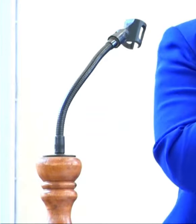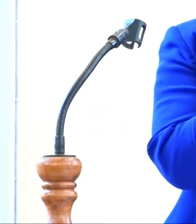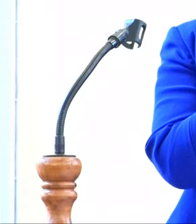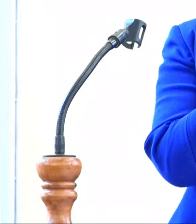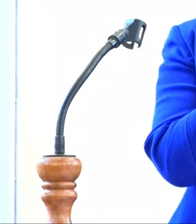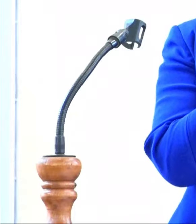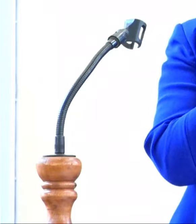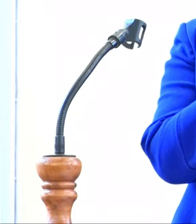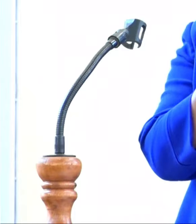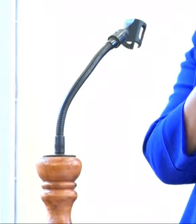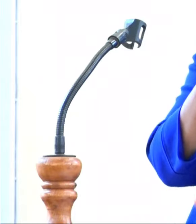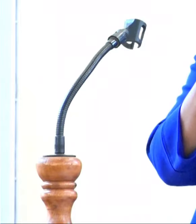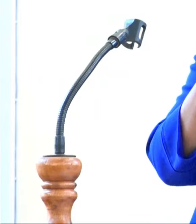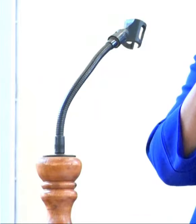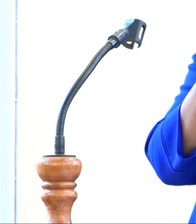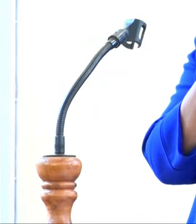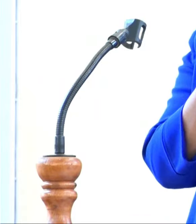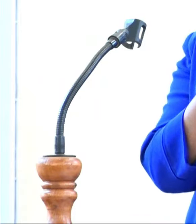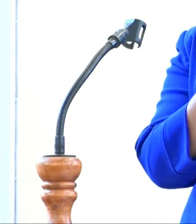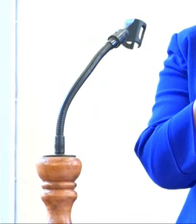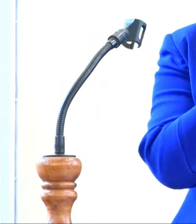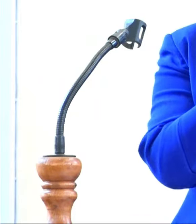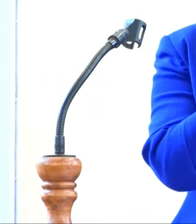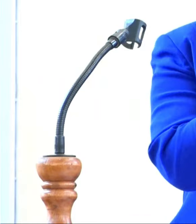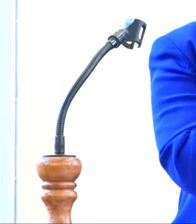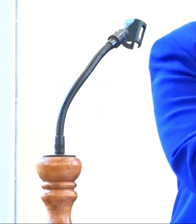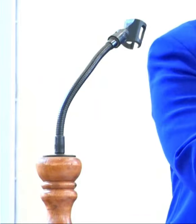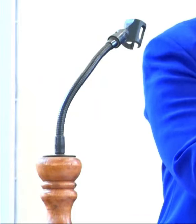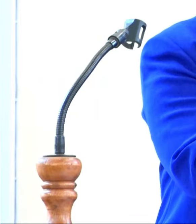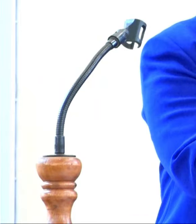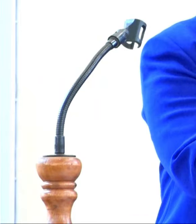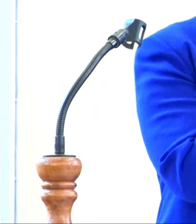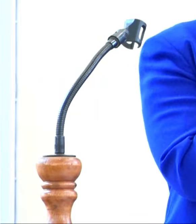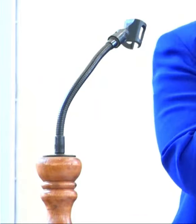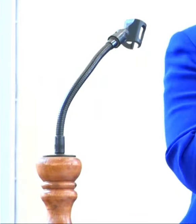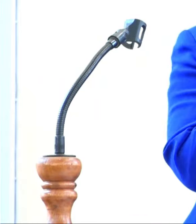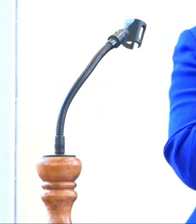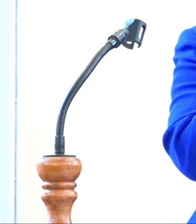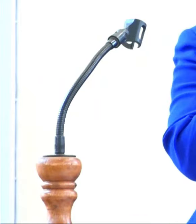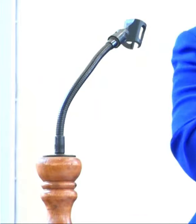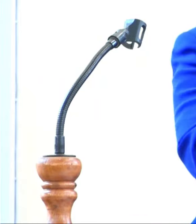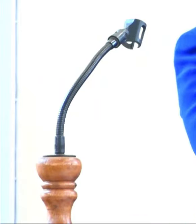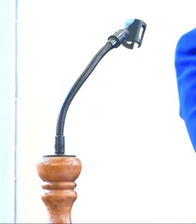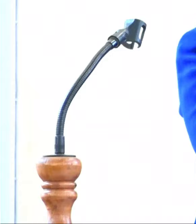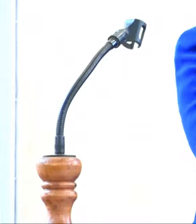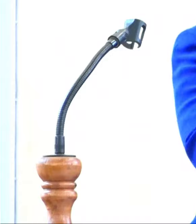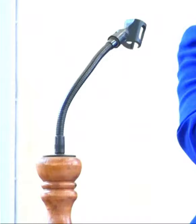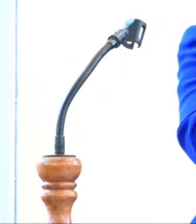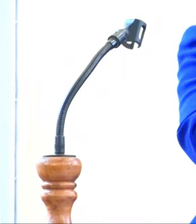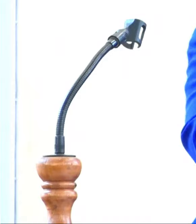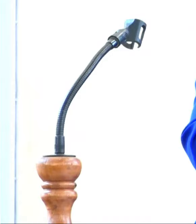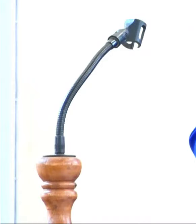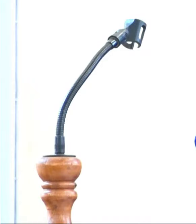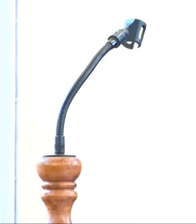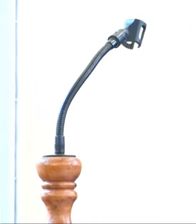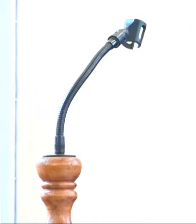Christianity, and we have tried to do what Paul said we should not do. We have started to